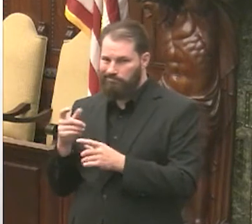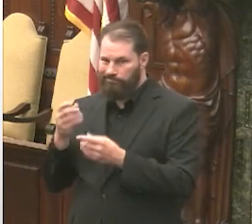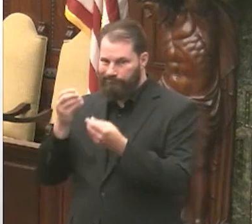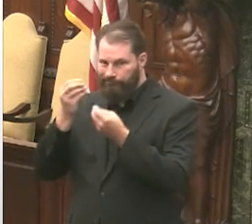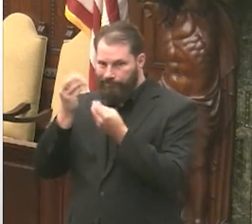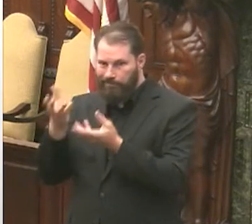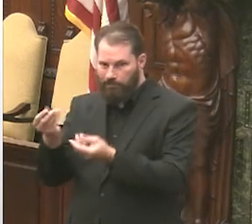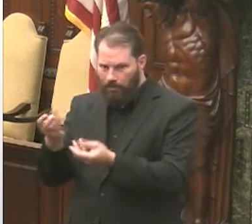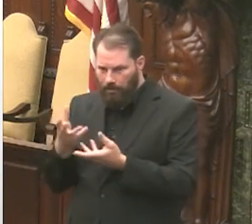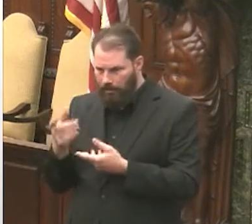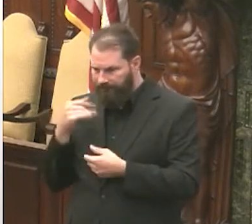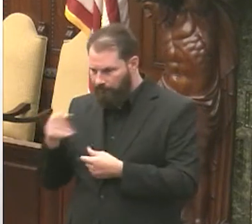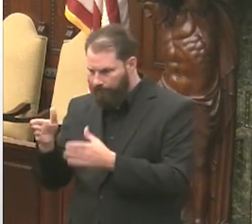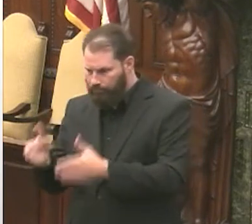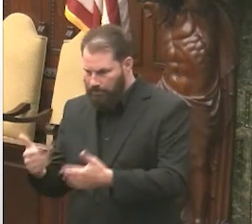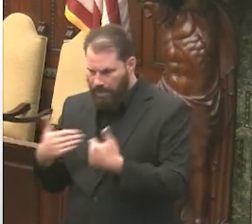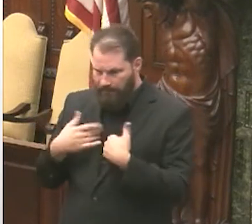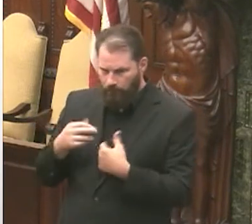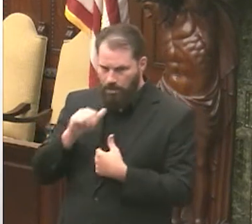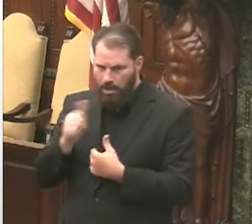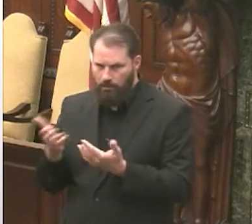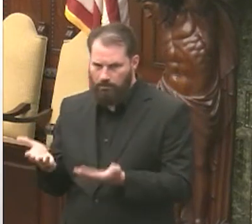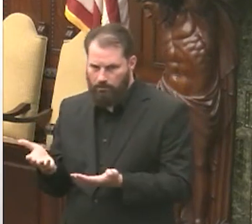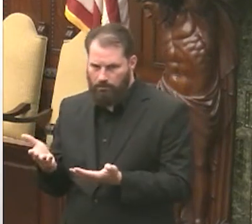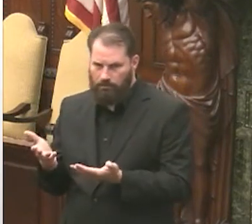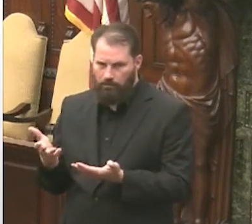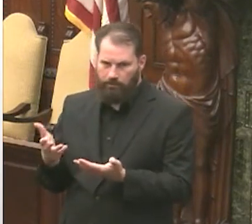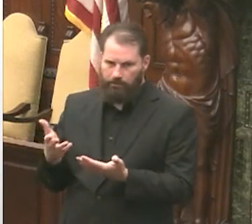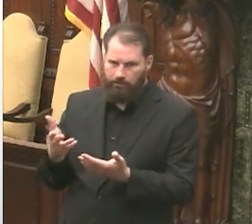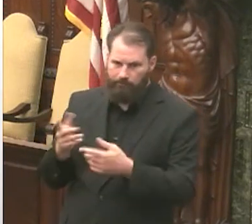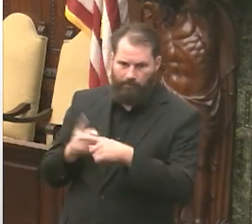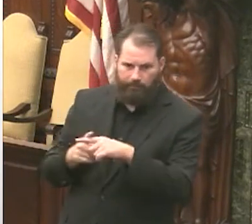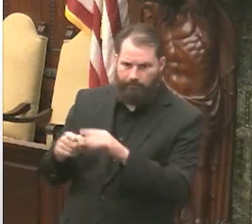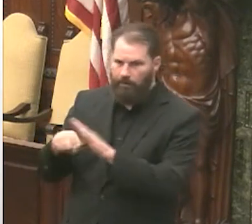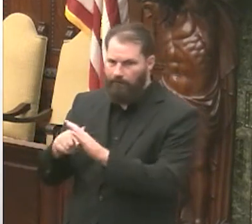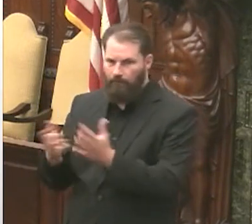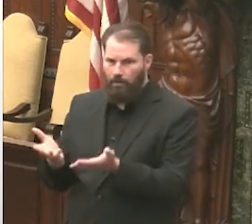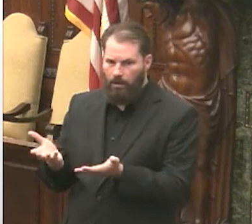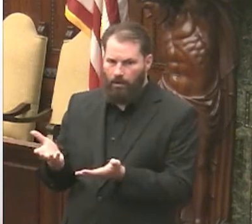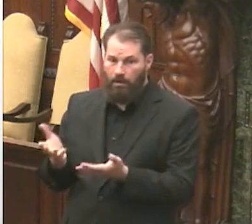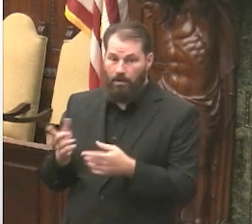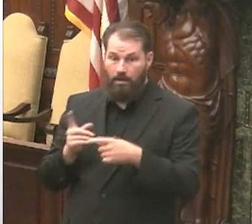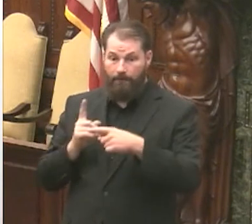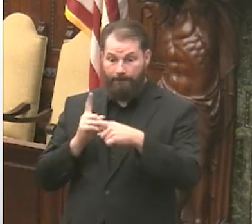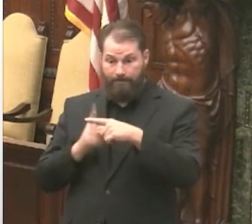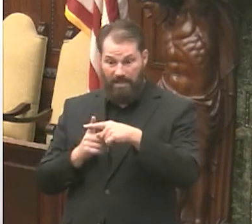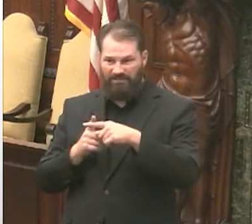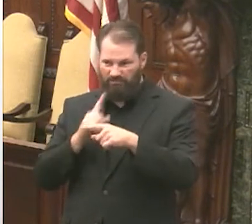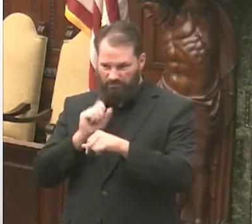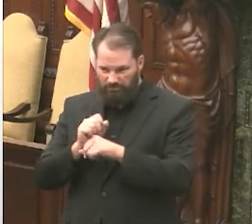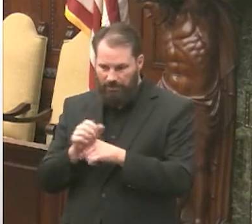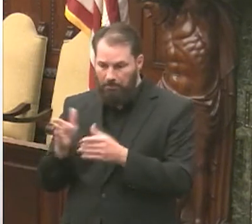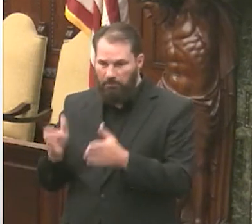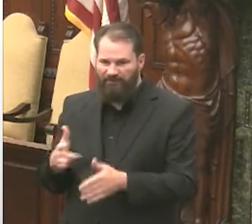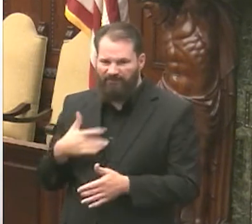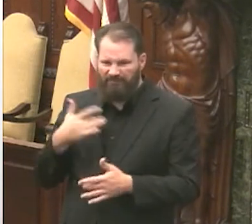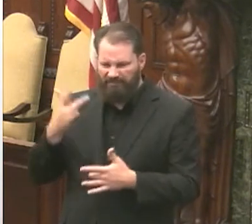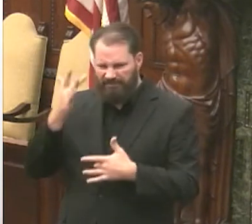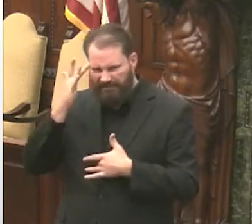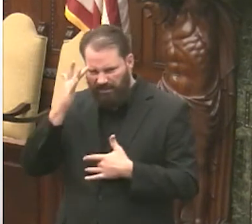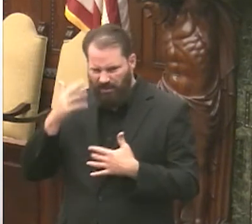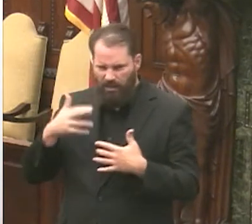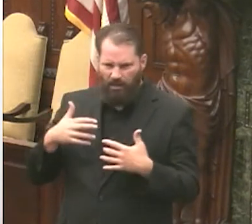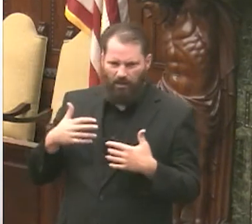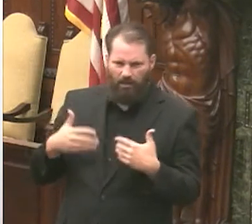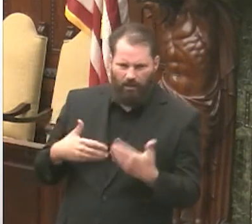potential advantage of the rapid tests is for somebody who has symptoms to identify quickly whether that person has COVID, so that you can have that person